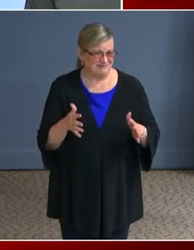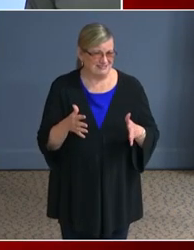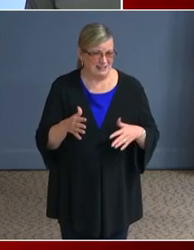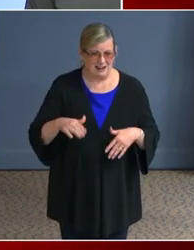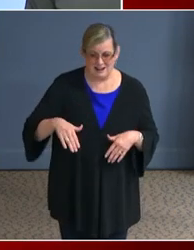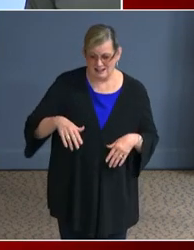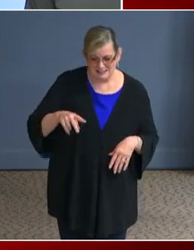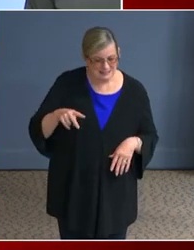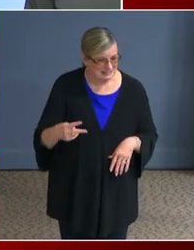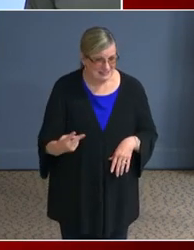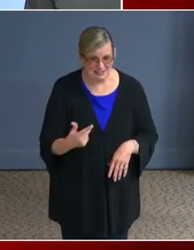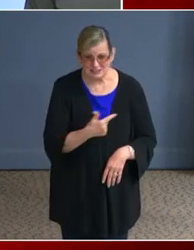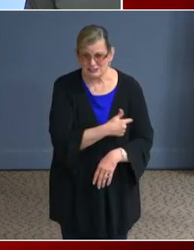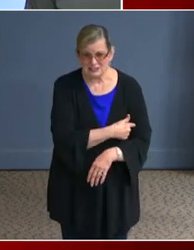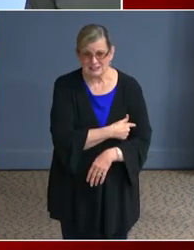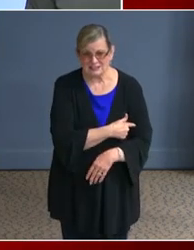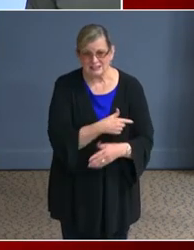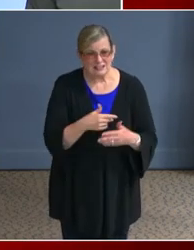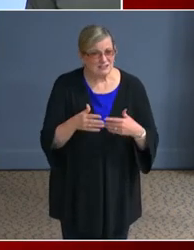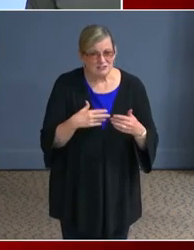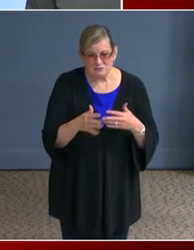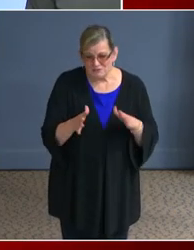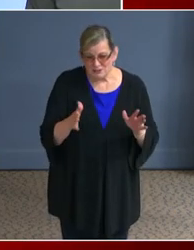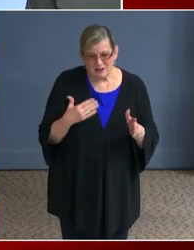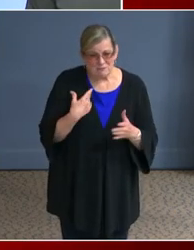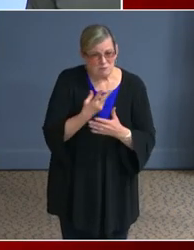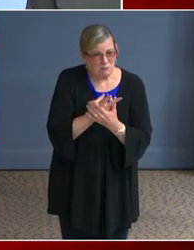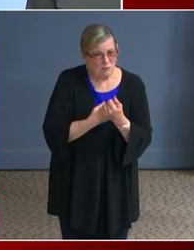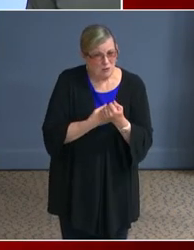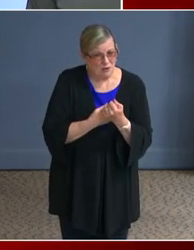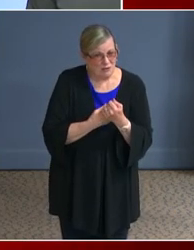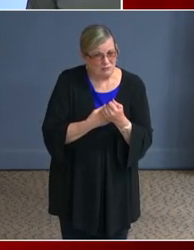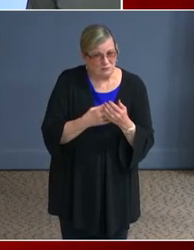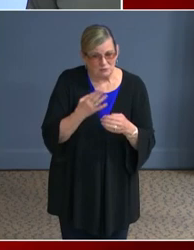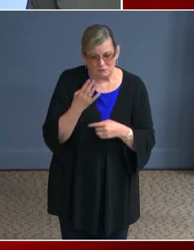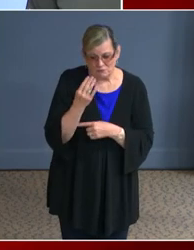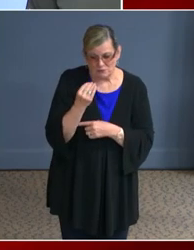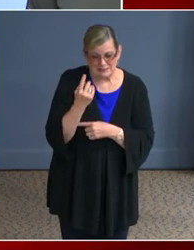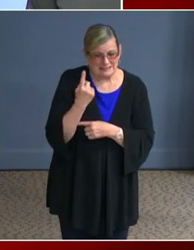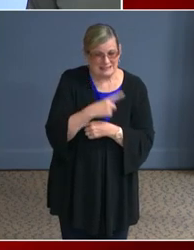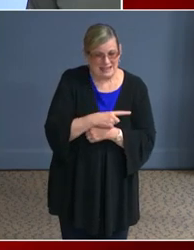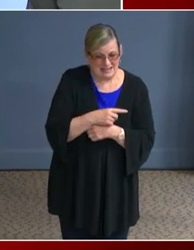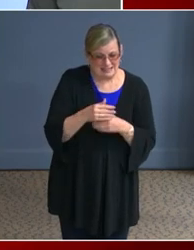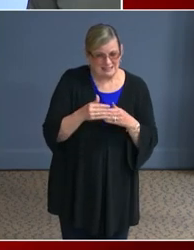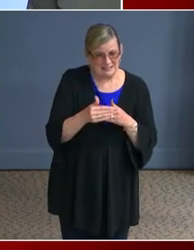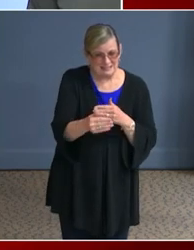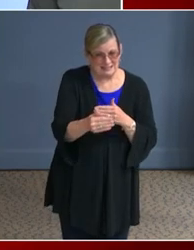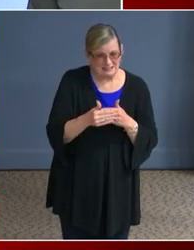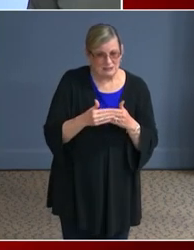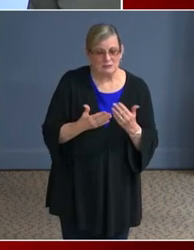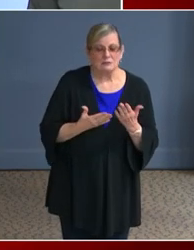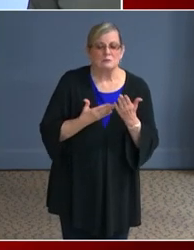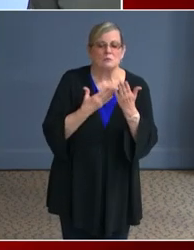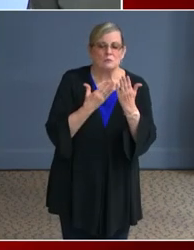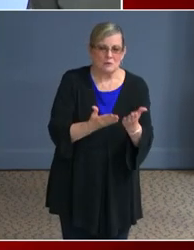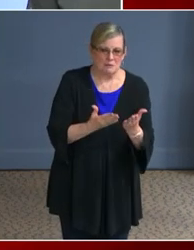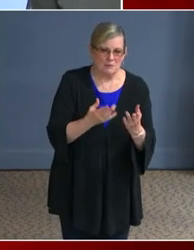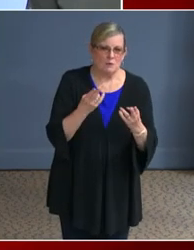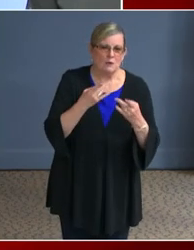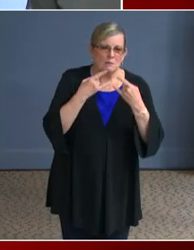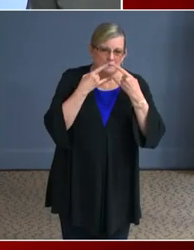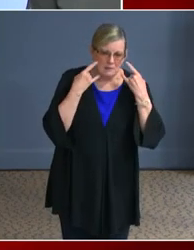finished it, or even if you've had both of your doses and you're still within that 14 days, are still recommended to wear masks in some